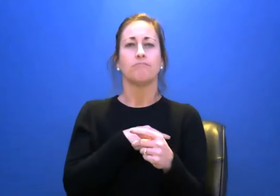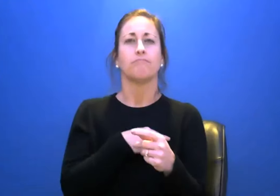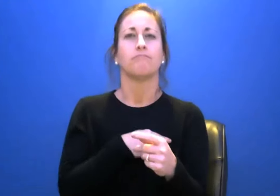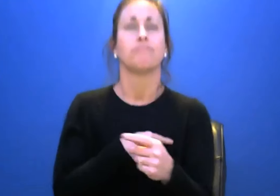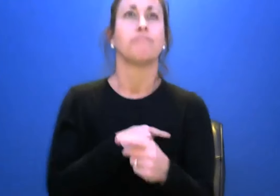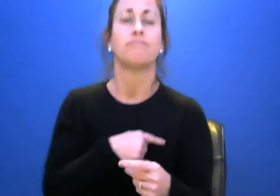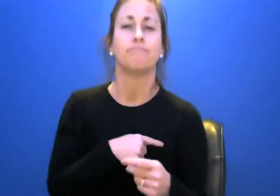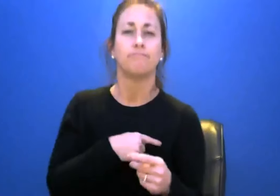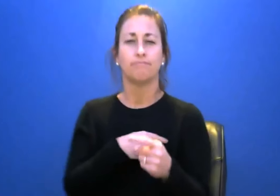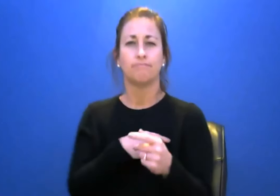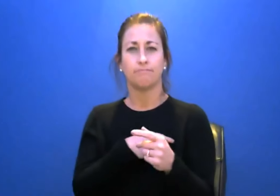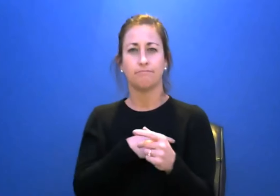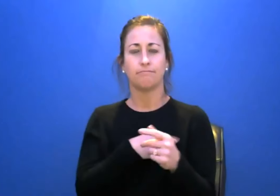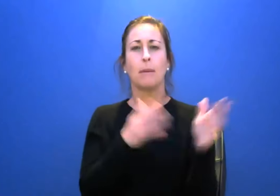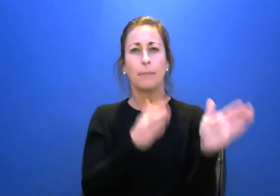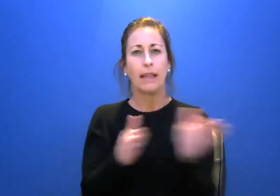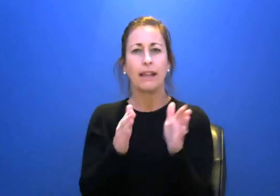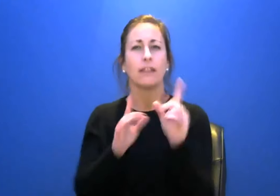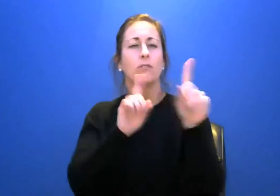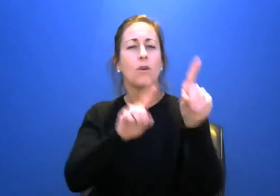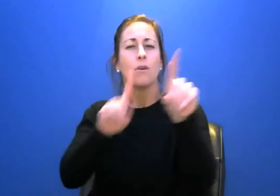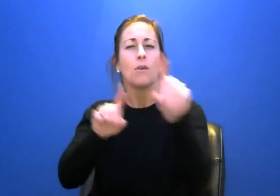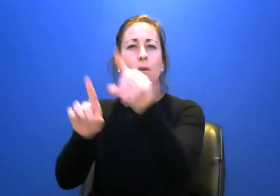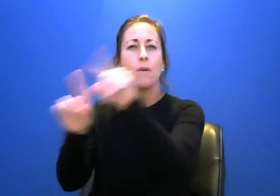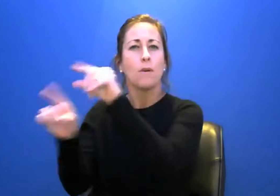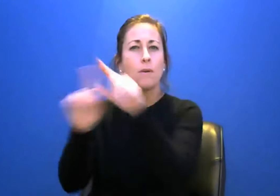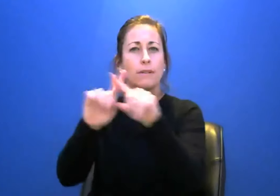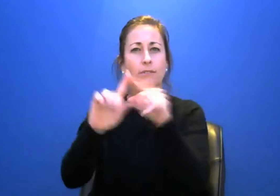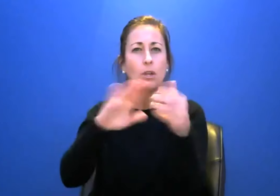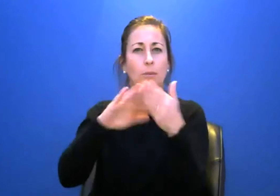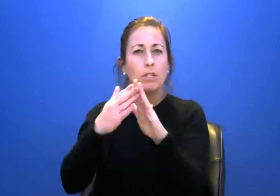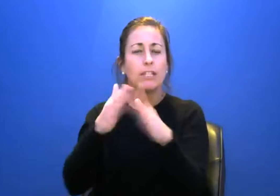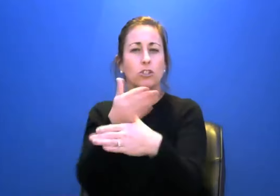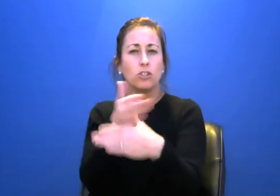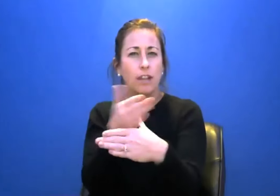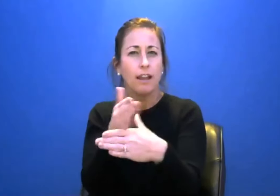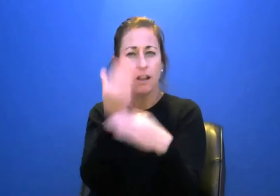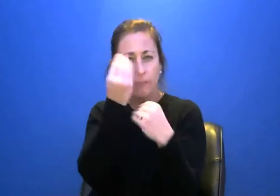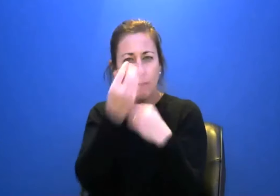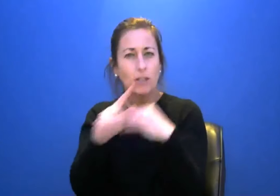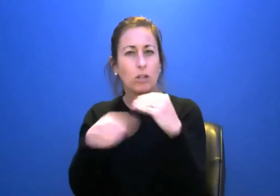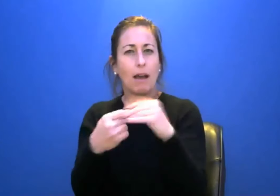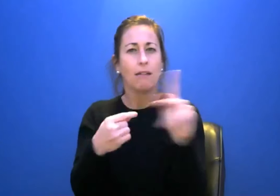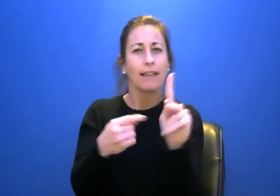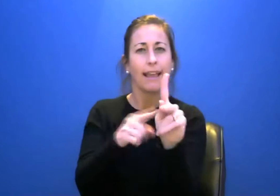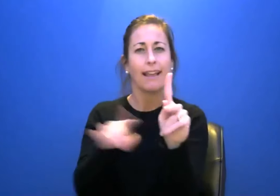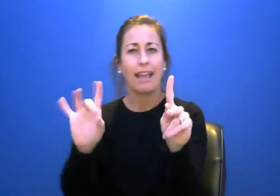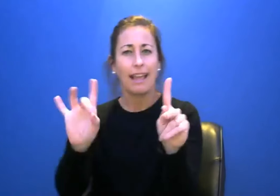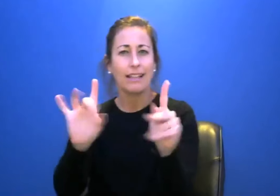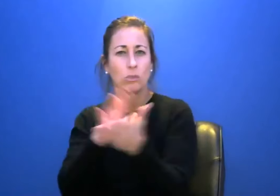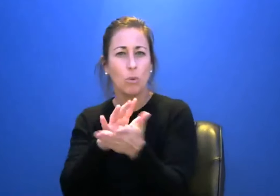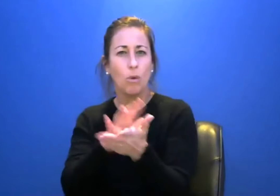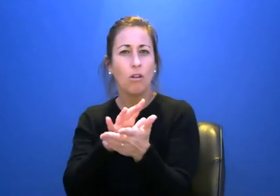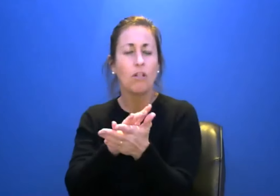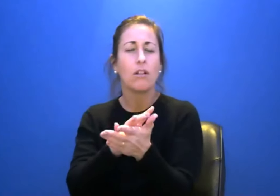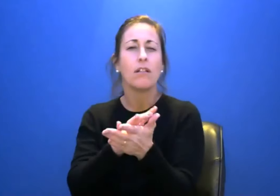various communities to share information about K-8, but also to solicit their input, I'll just open up